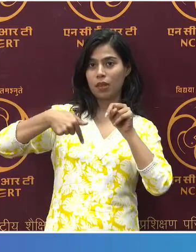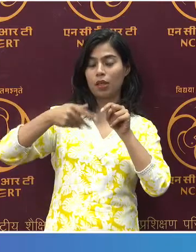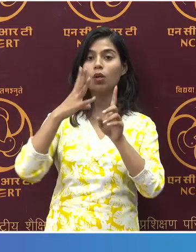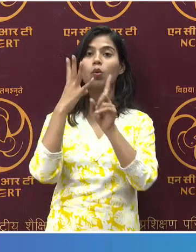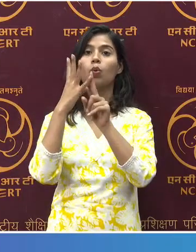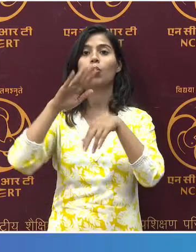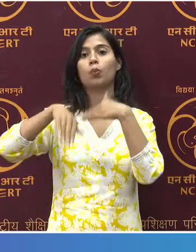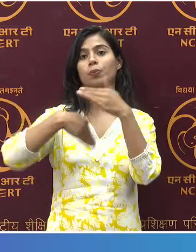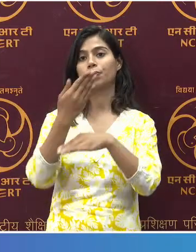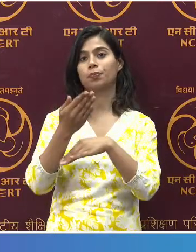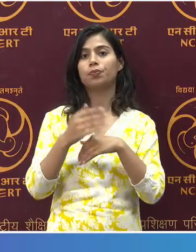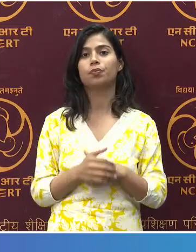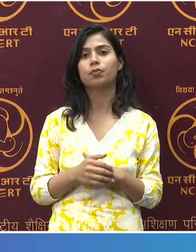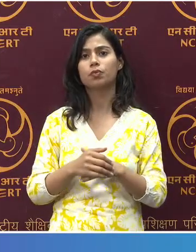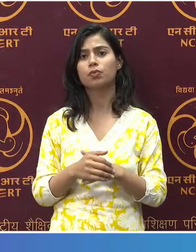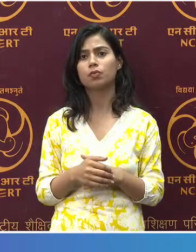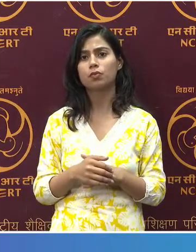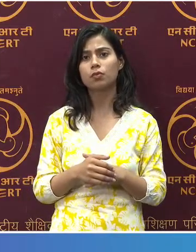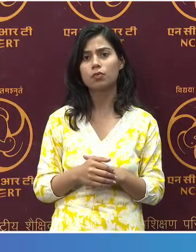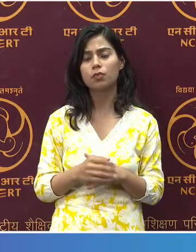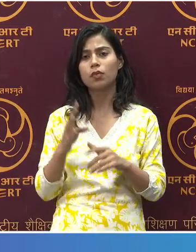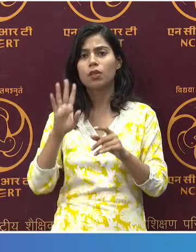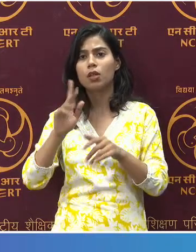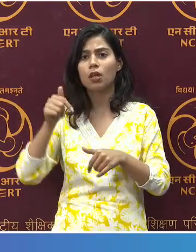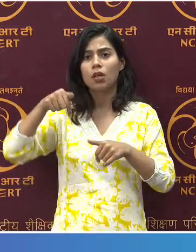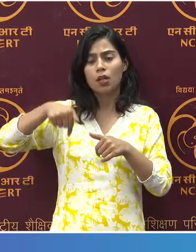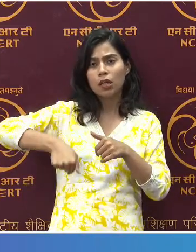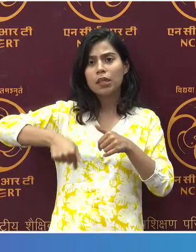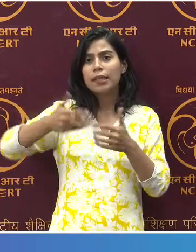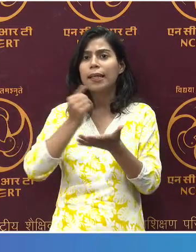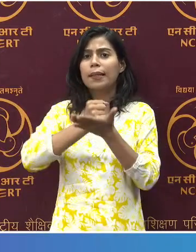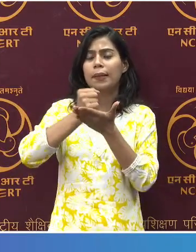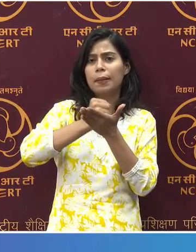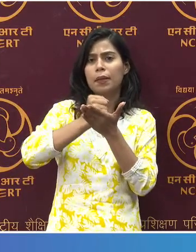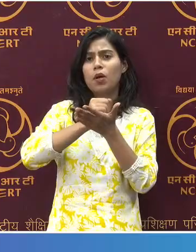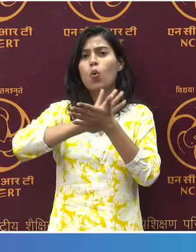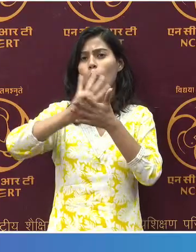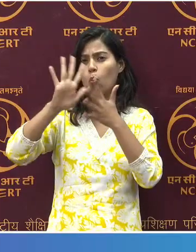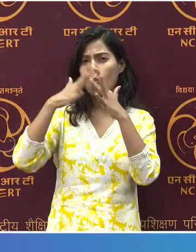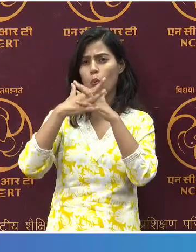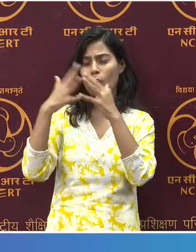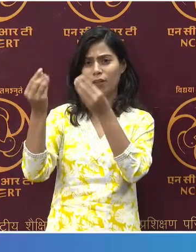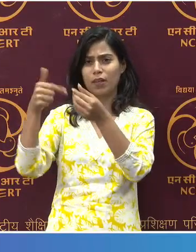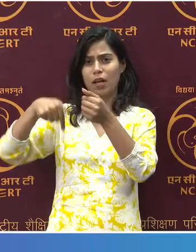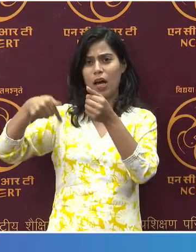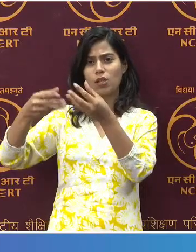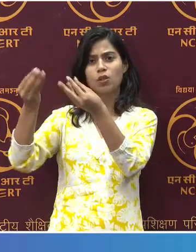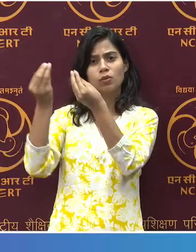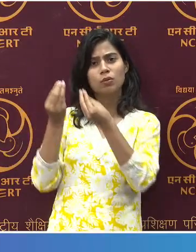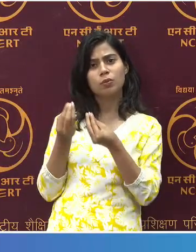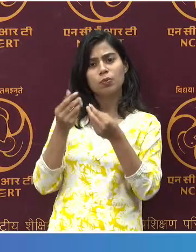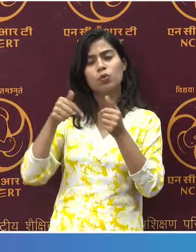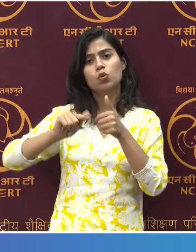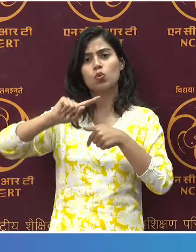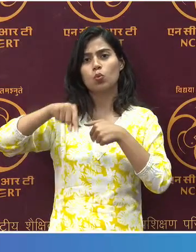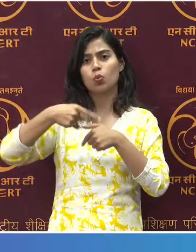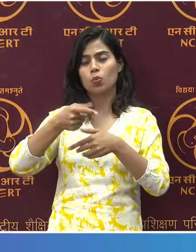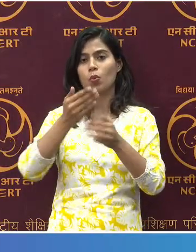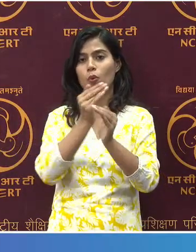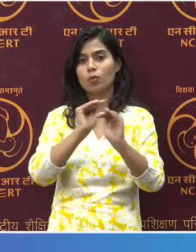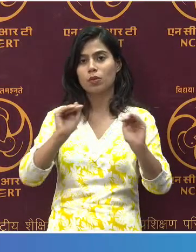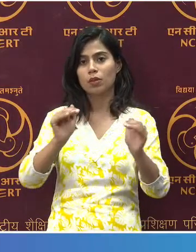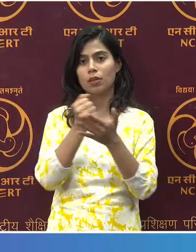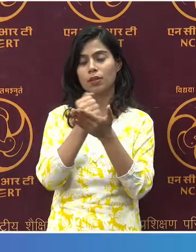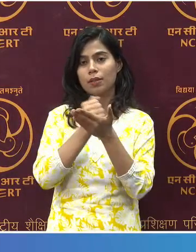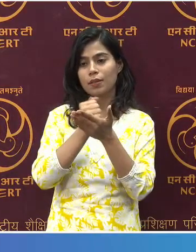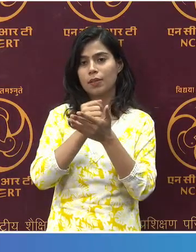of assignment would you like to give to students? What they can practice home so that when they come for the fourth session, they will come prepared? Yeah, this one is that whatever we have